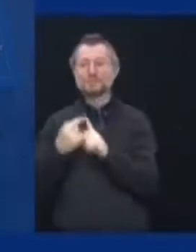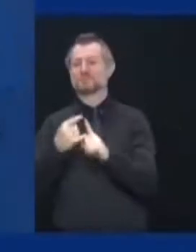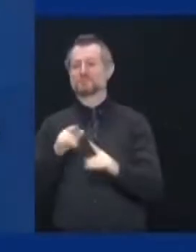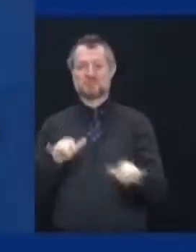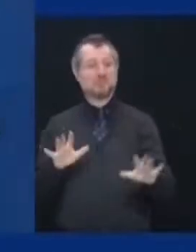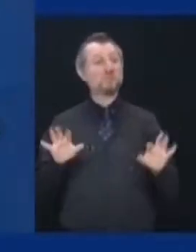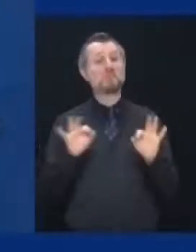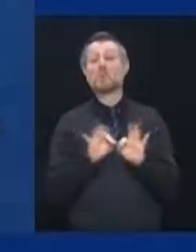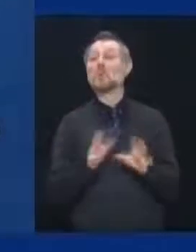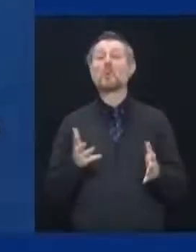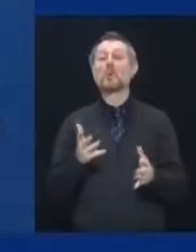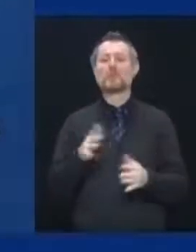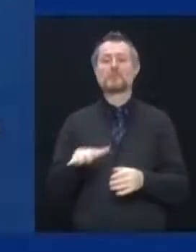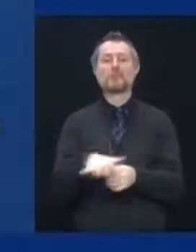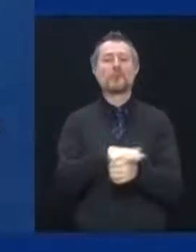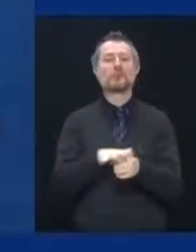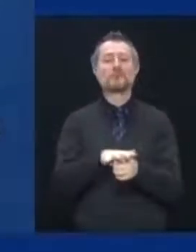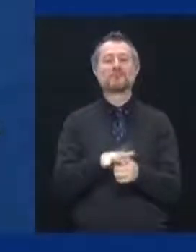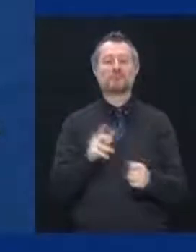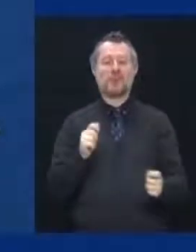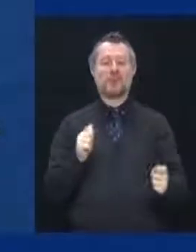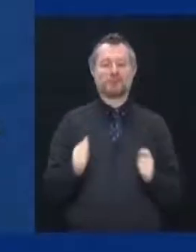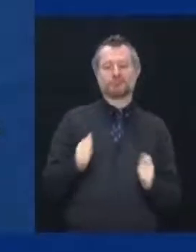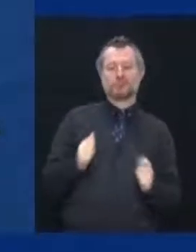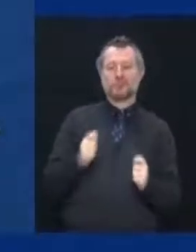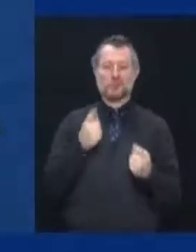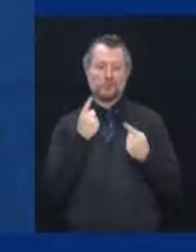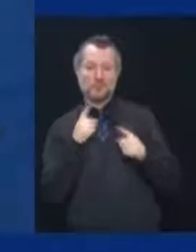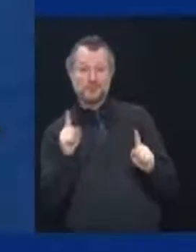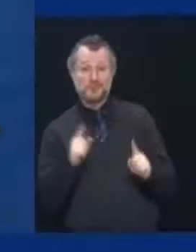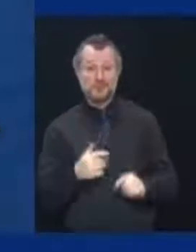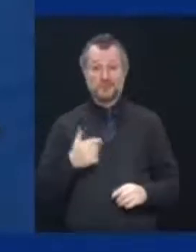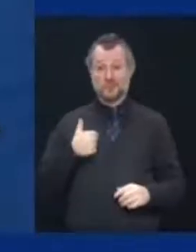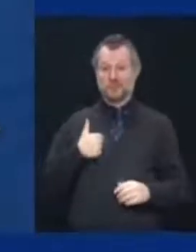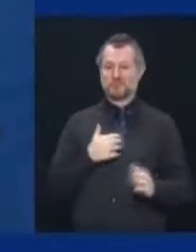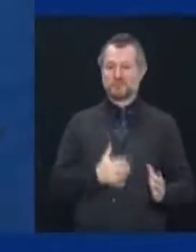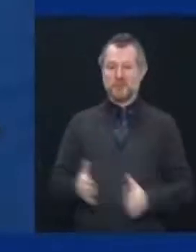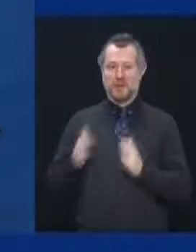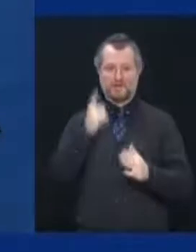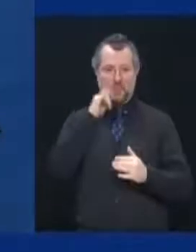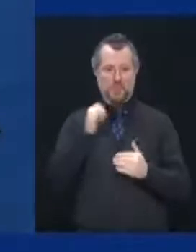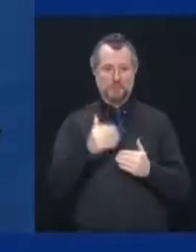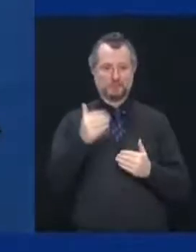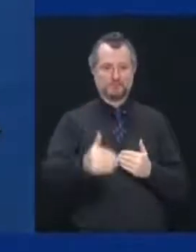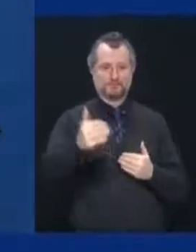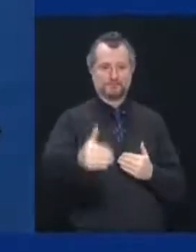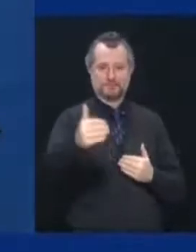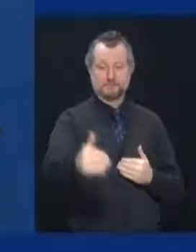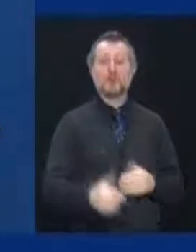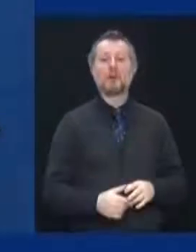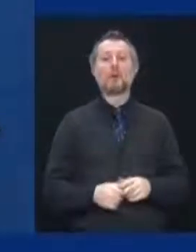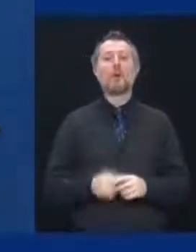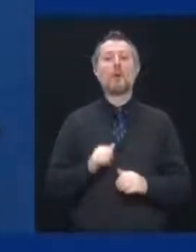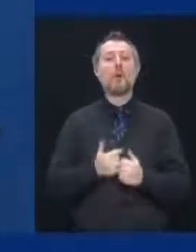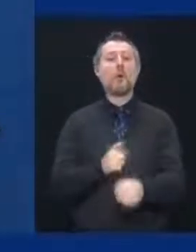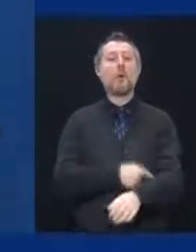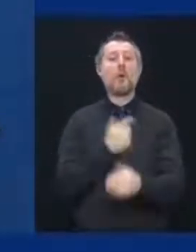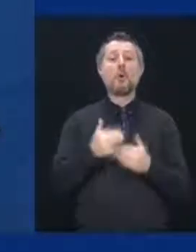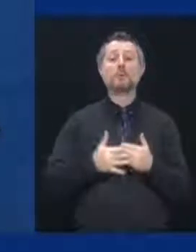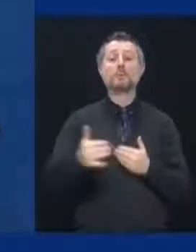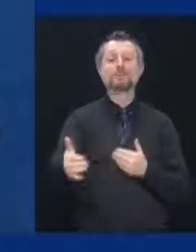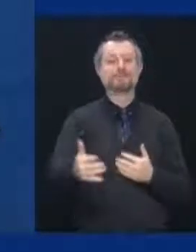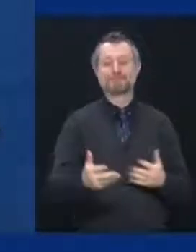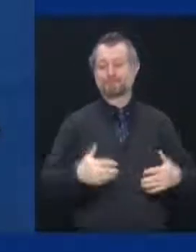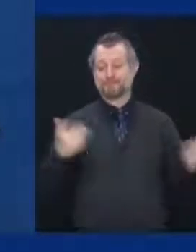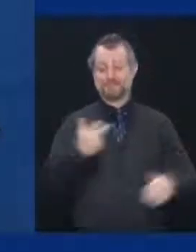best? And we want to be in the best position to do that. We have to get from here to there. We have to get through the vaccination period to